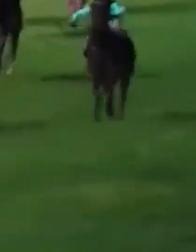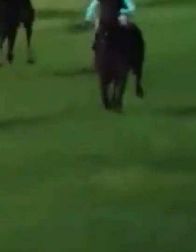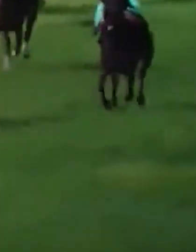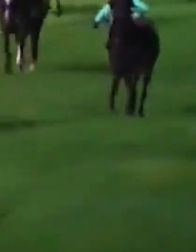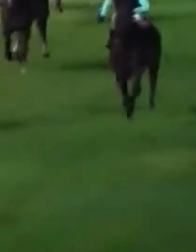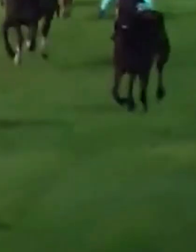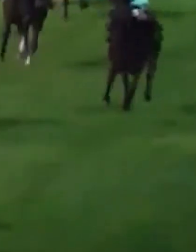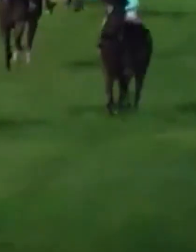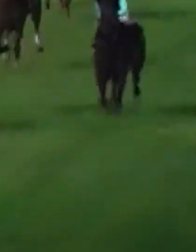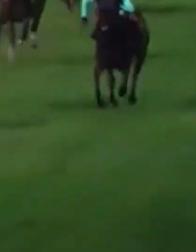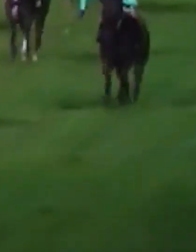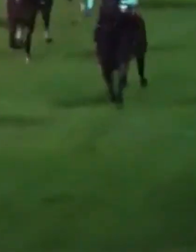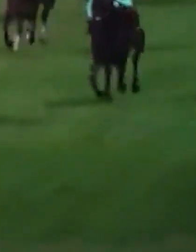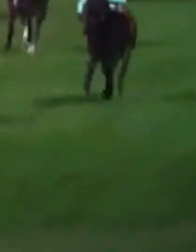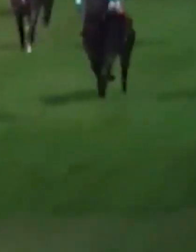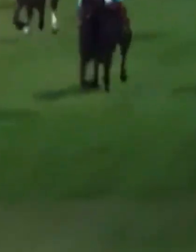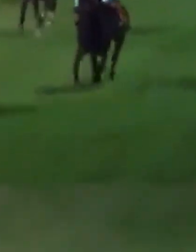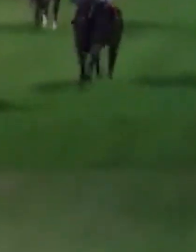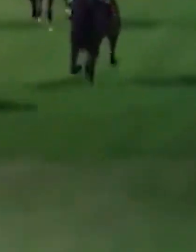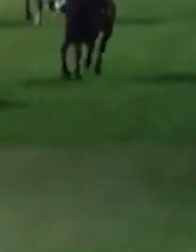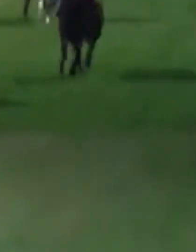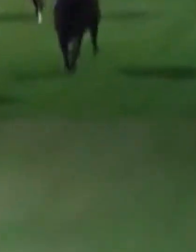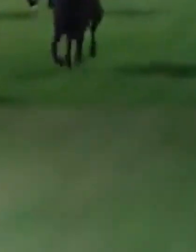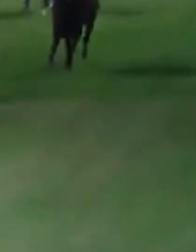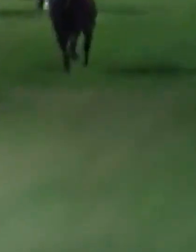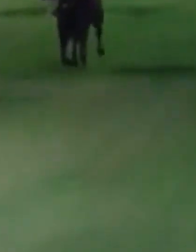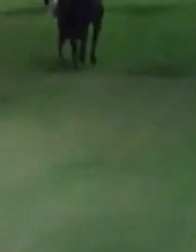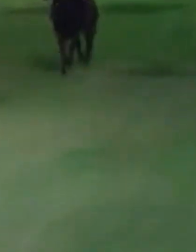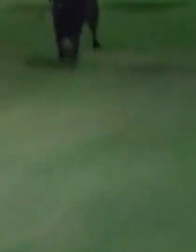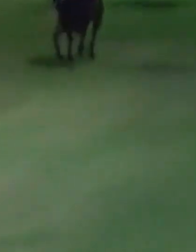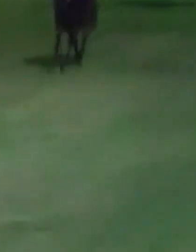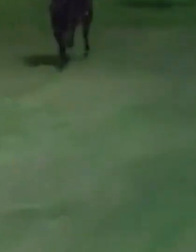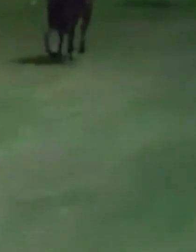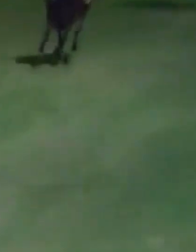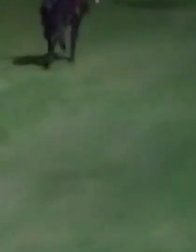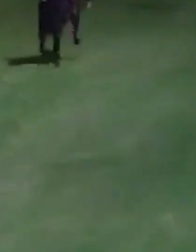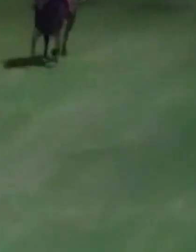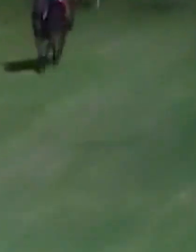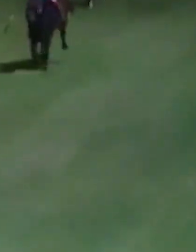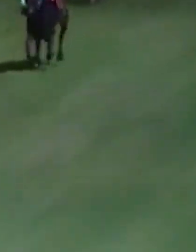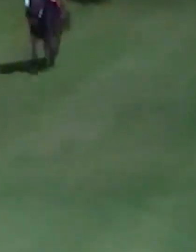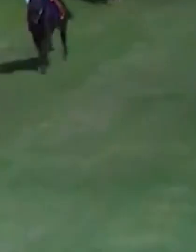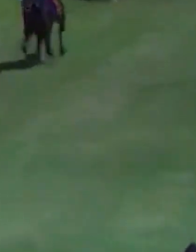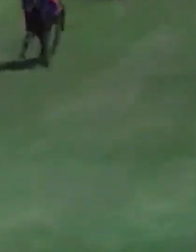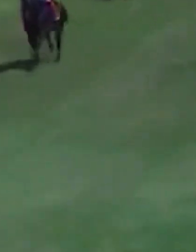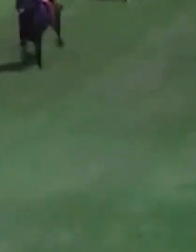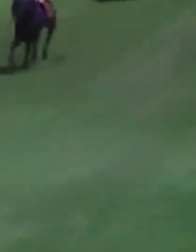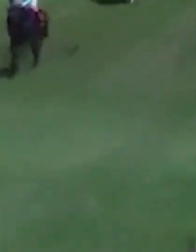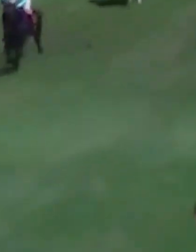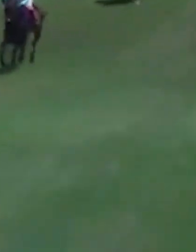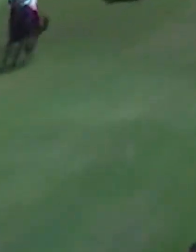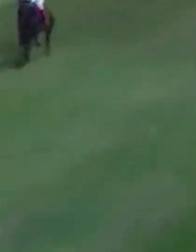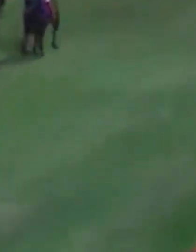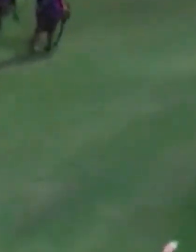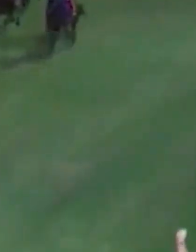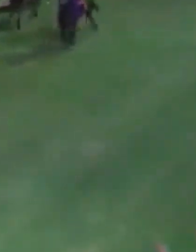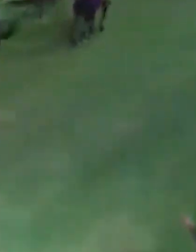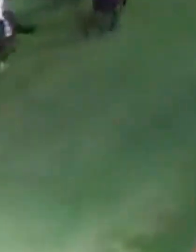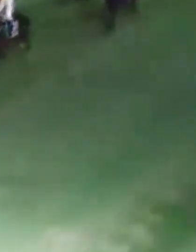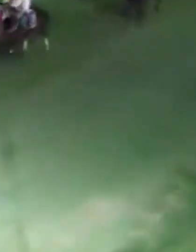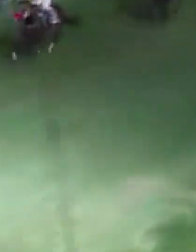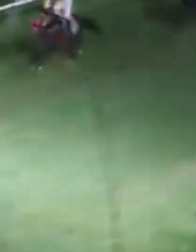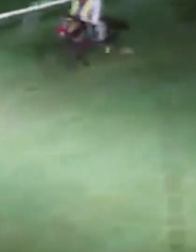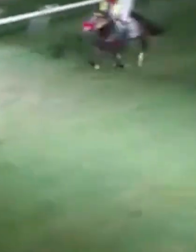performance! Absolutely stunning. You can close her bus. Class dismissed. Nostradasa wins it